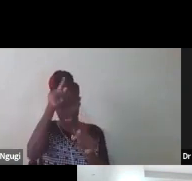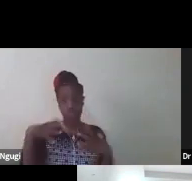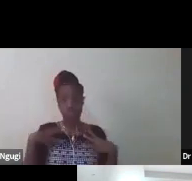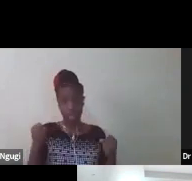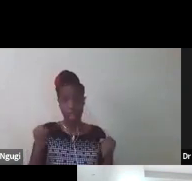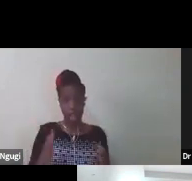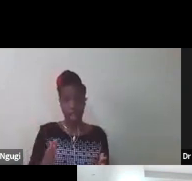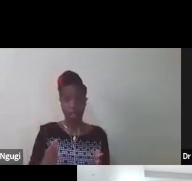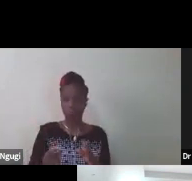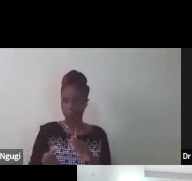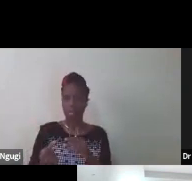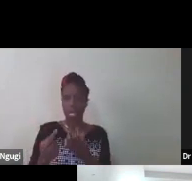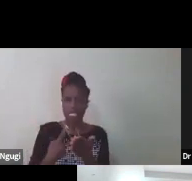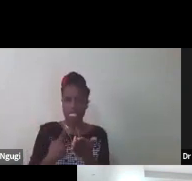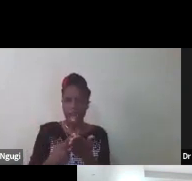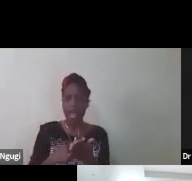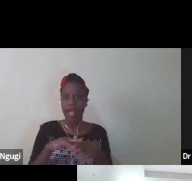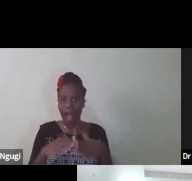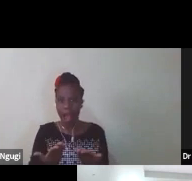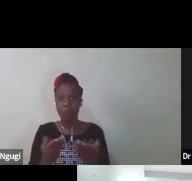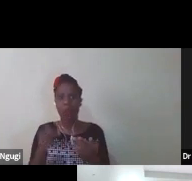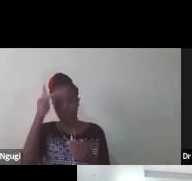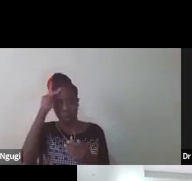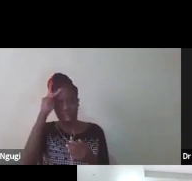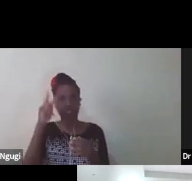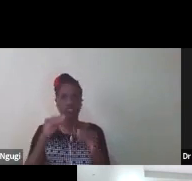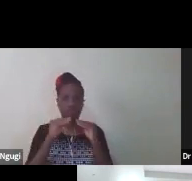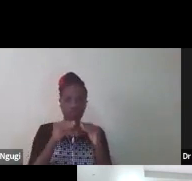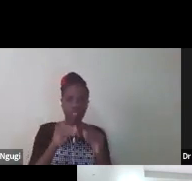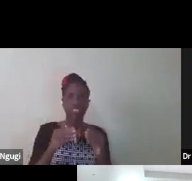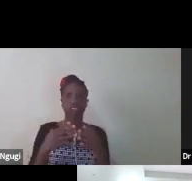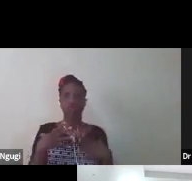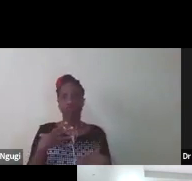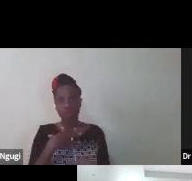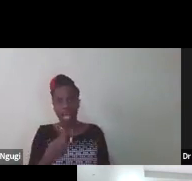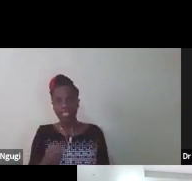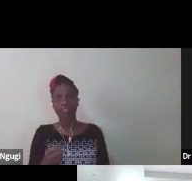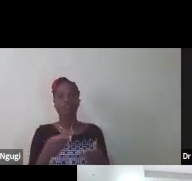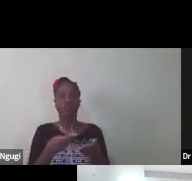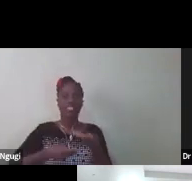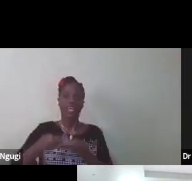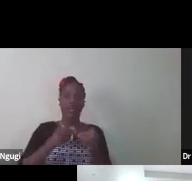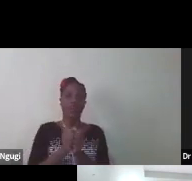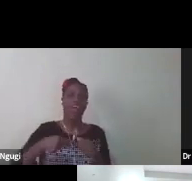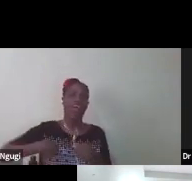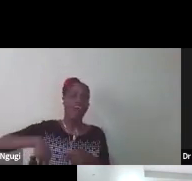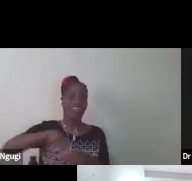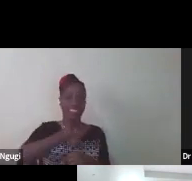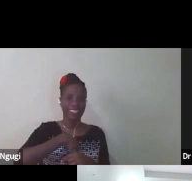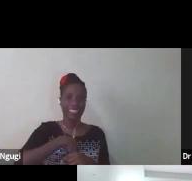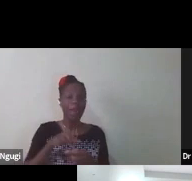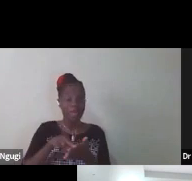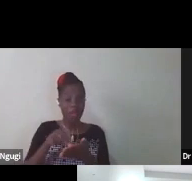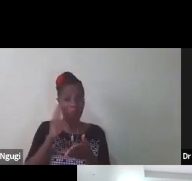can change that by providing them with the necessary knowledge, building trust that they can interact with us so that we can